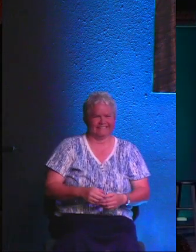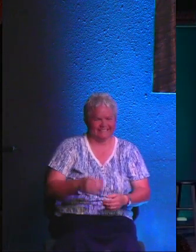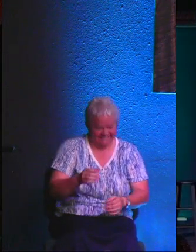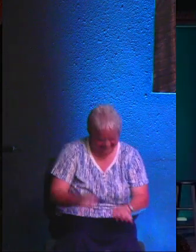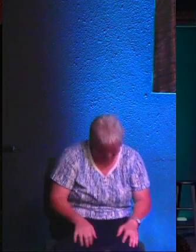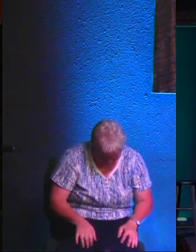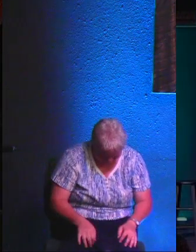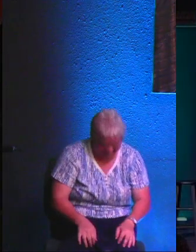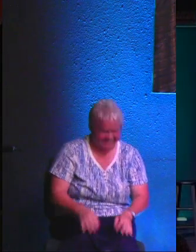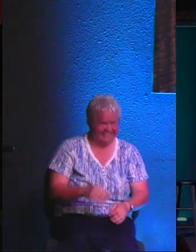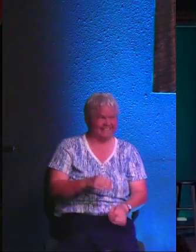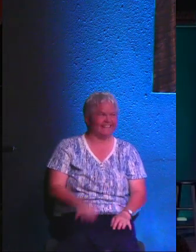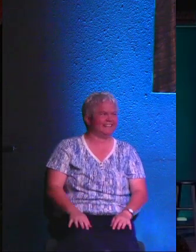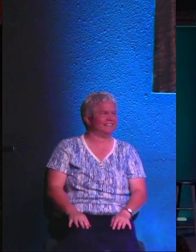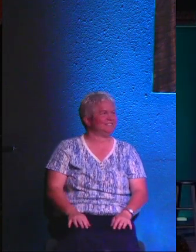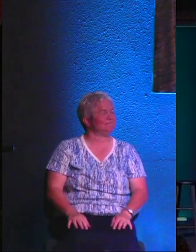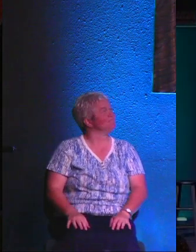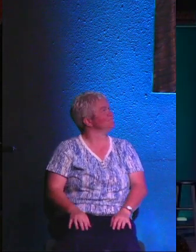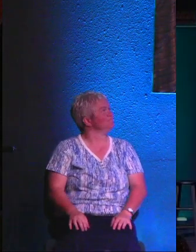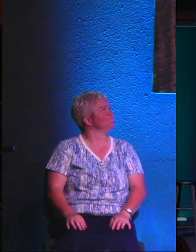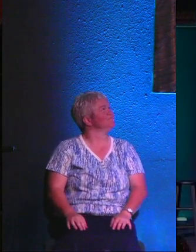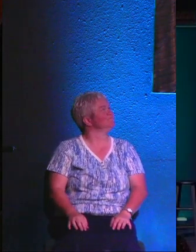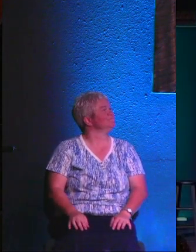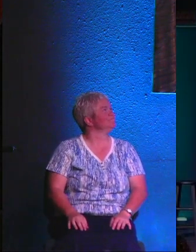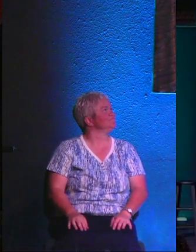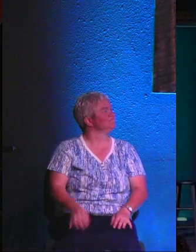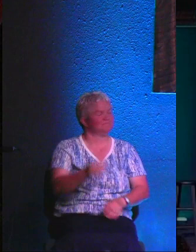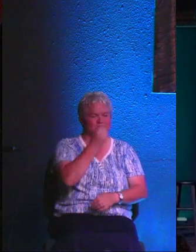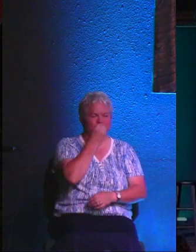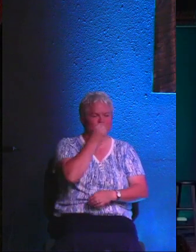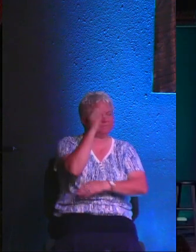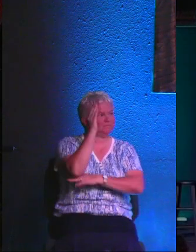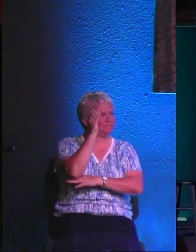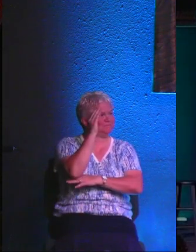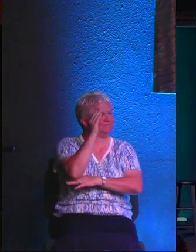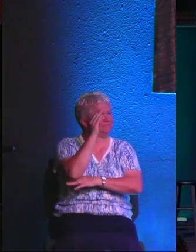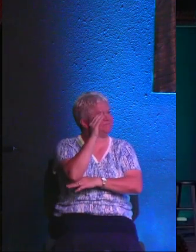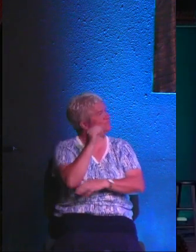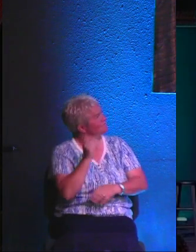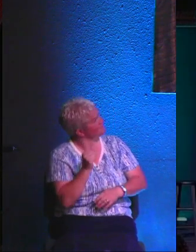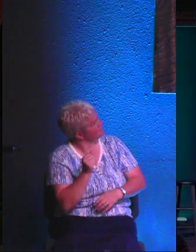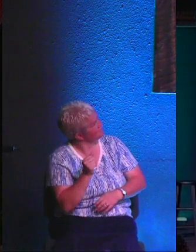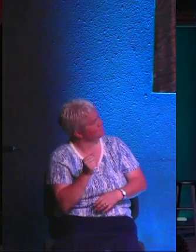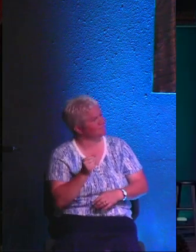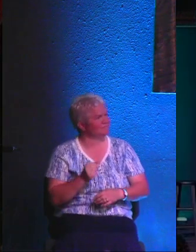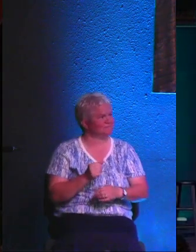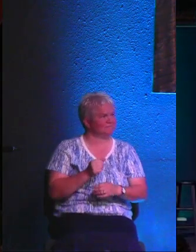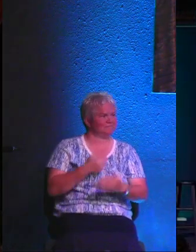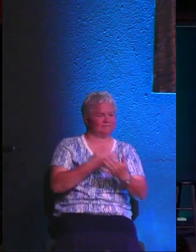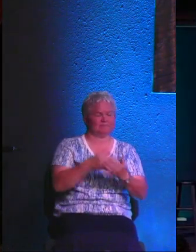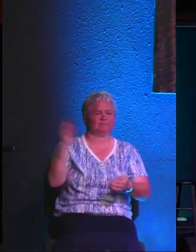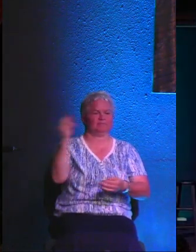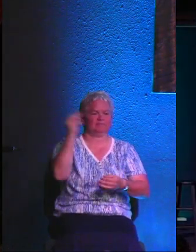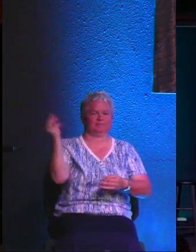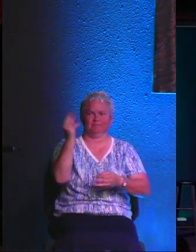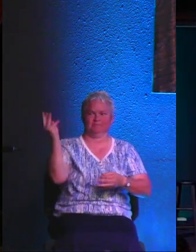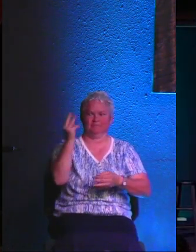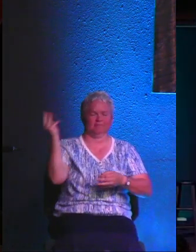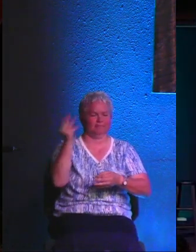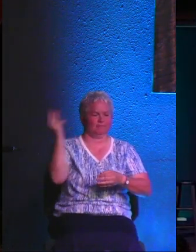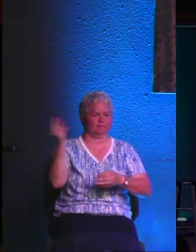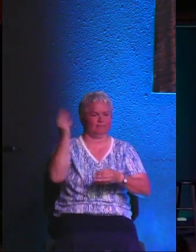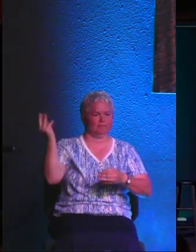stay. We are still doing our food. Is that the next slide? What's the next slide? No, Wednesday